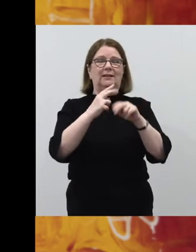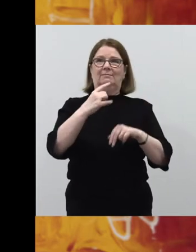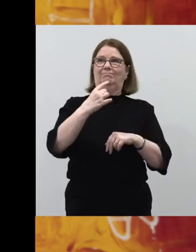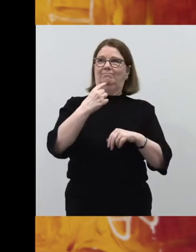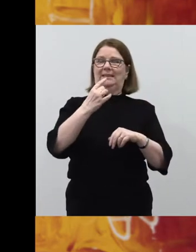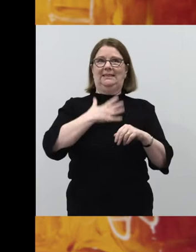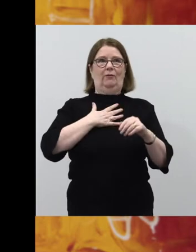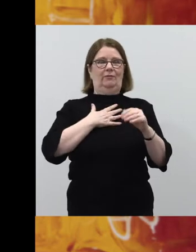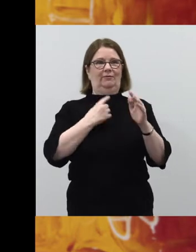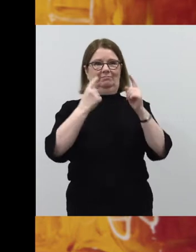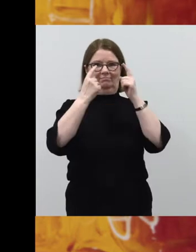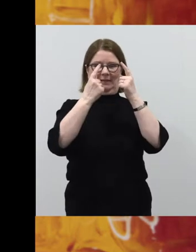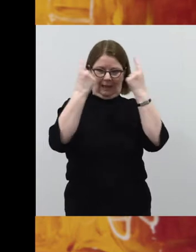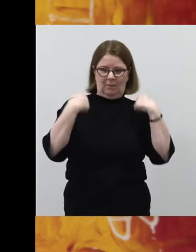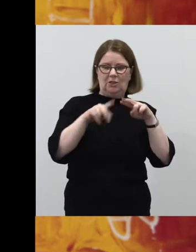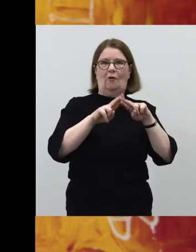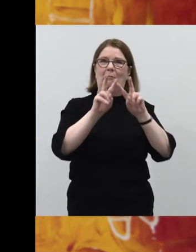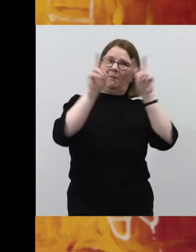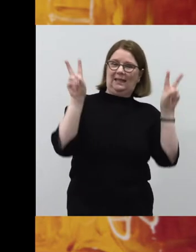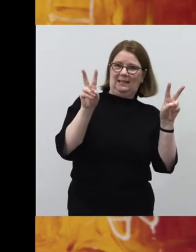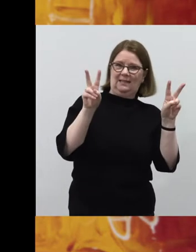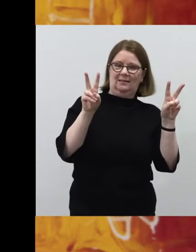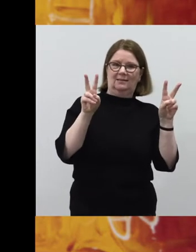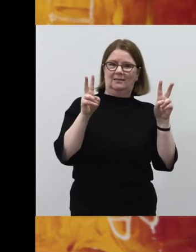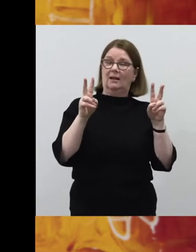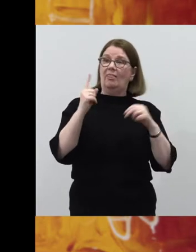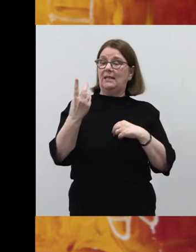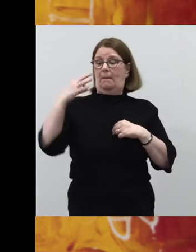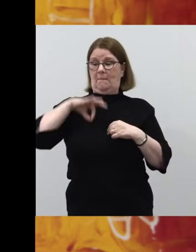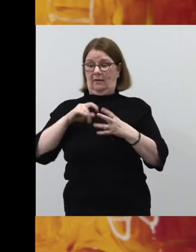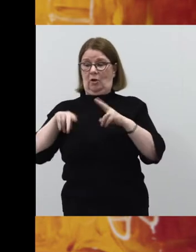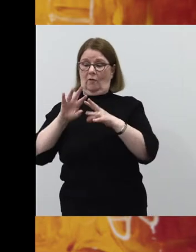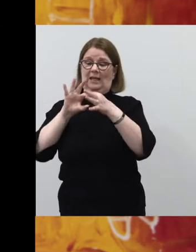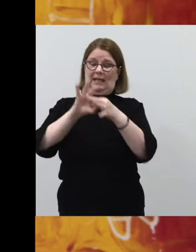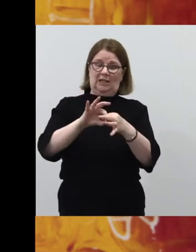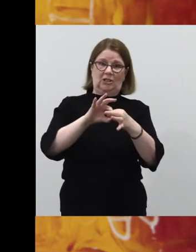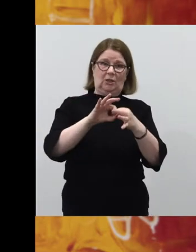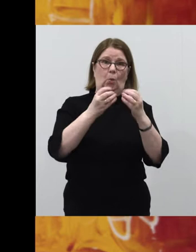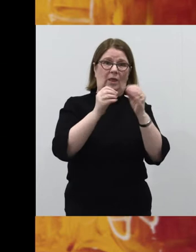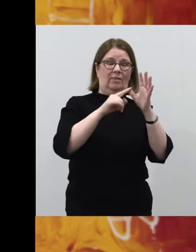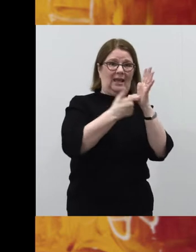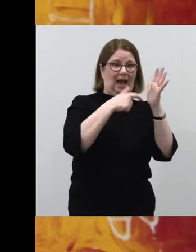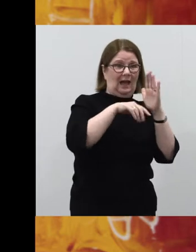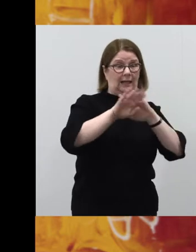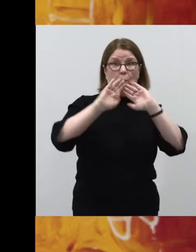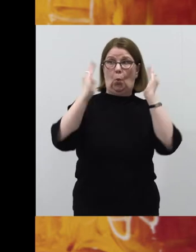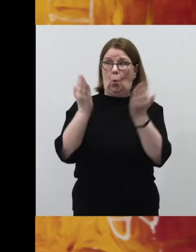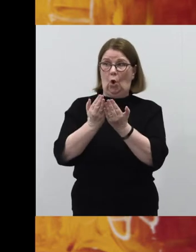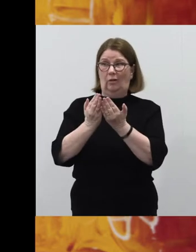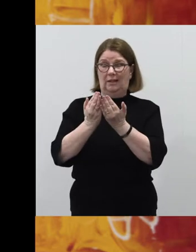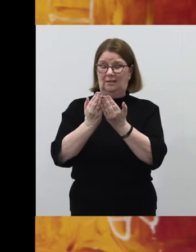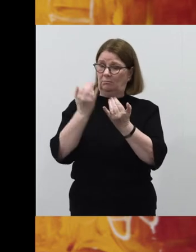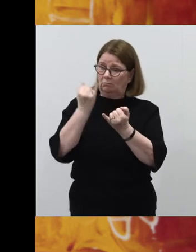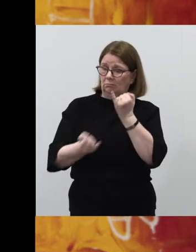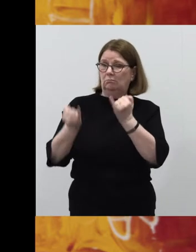And while therapeutic and medical treatments are widely employed, sometimes we have to admit with dangerous side effects, there